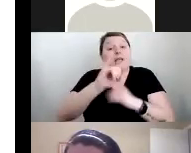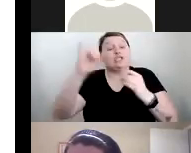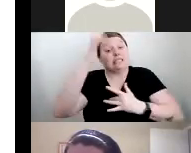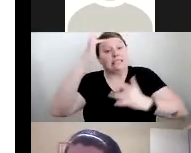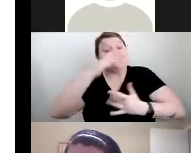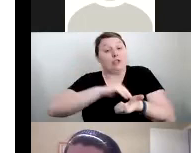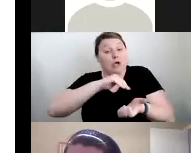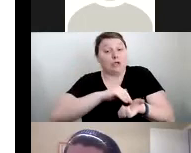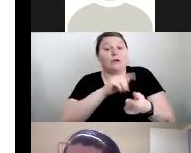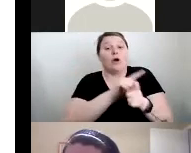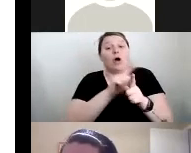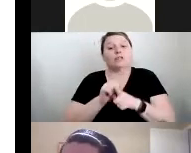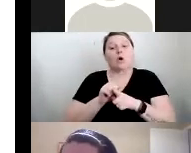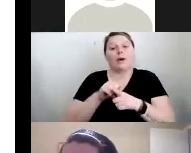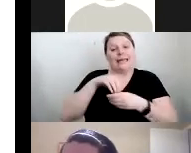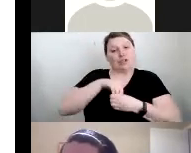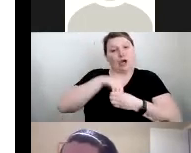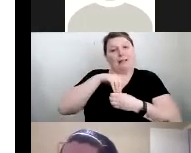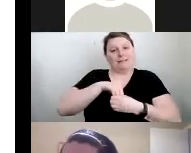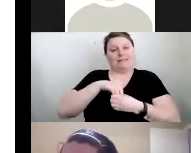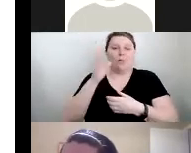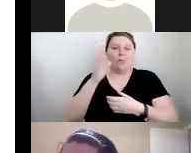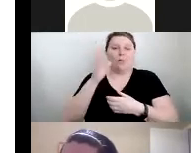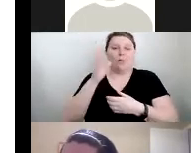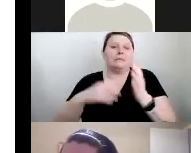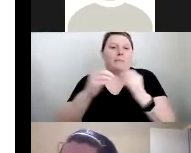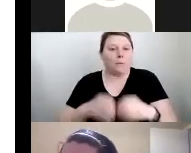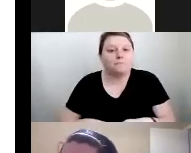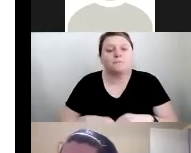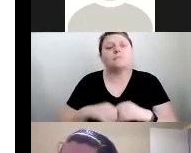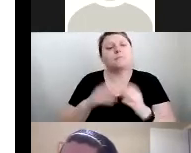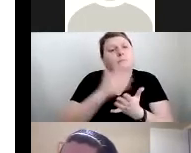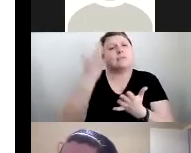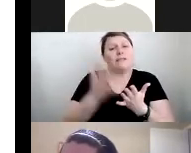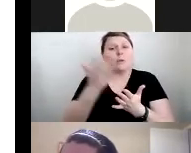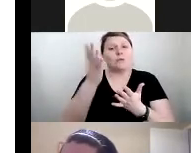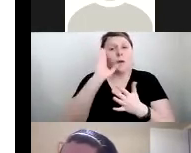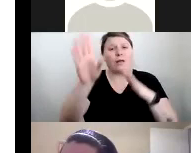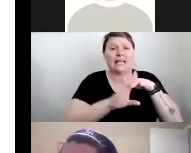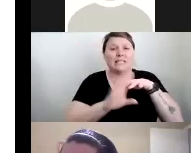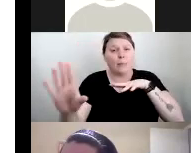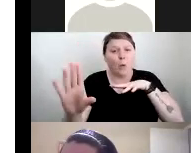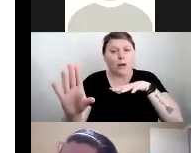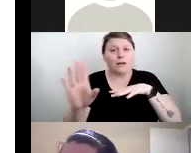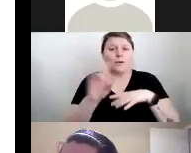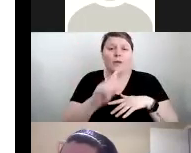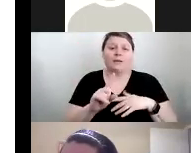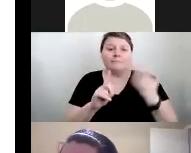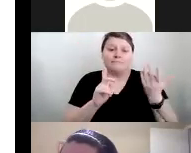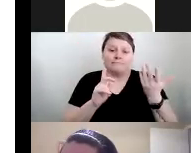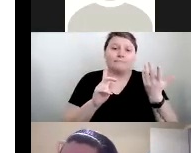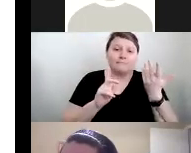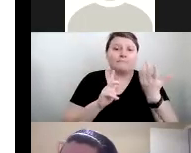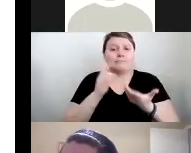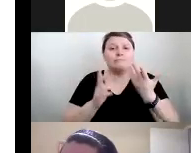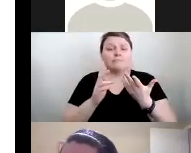well as an internist. And we'll talk a little bit about that. And then occasionally I do get deployed, and that really is where a lot of the